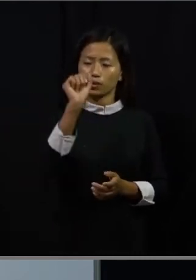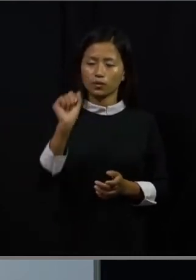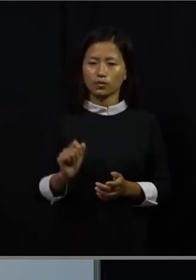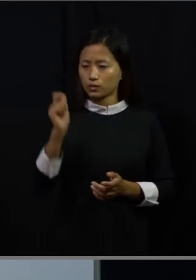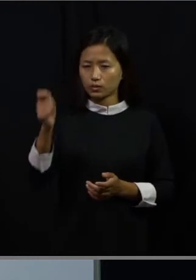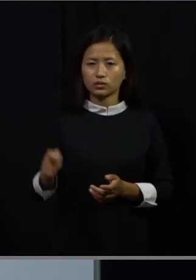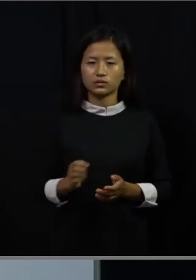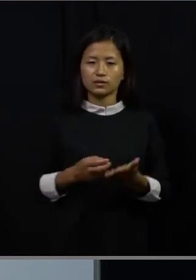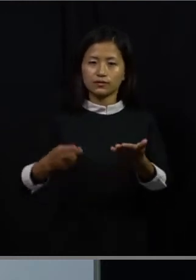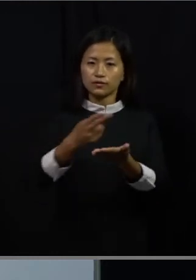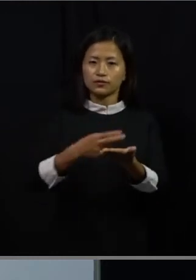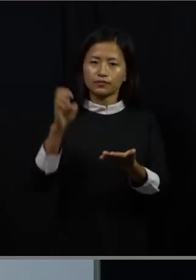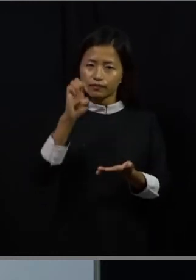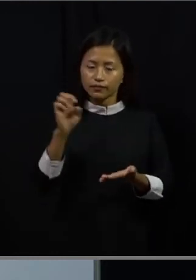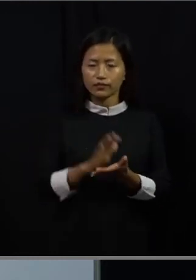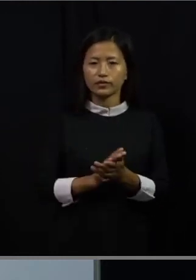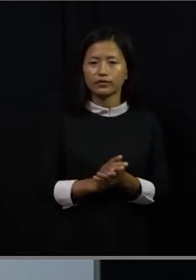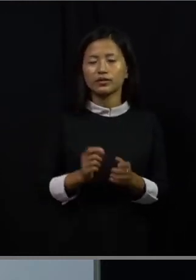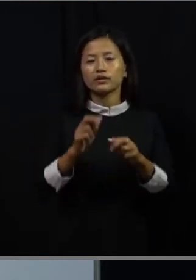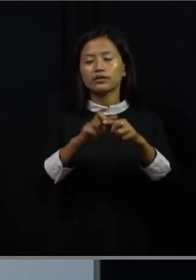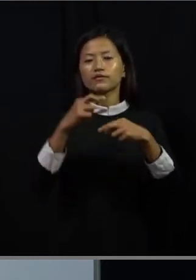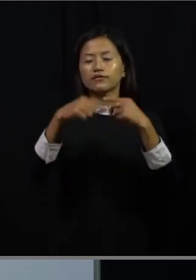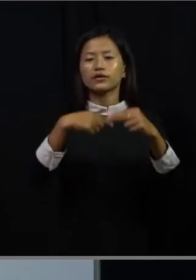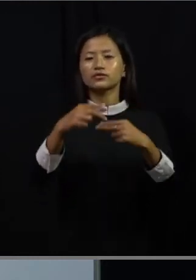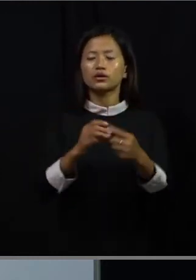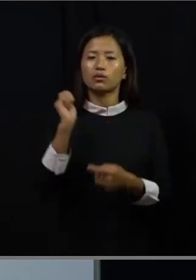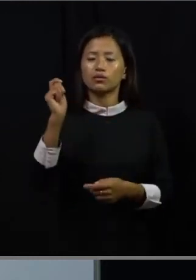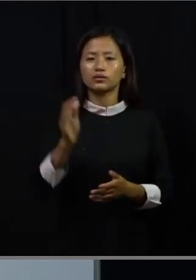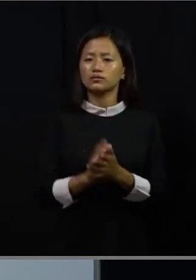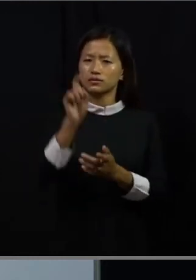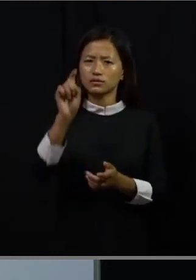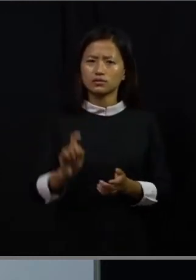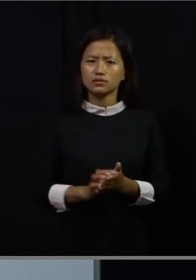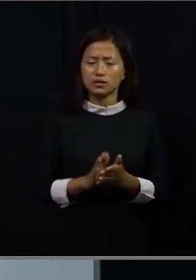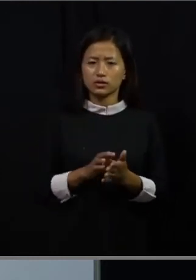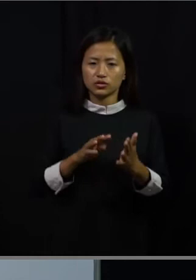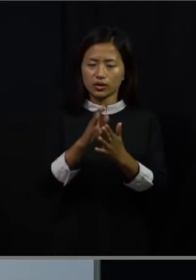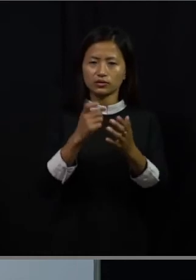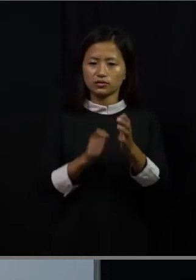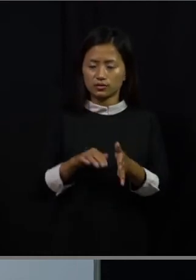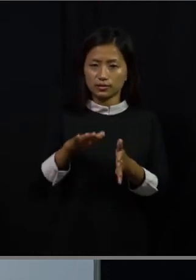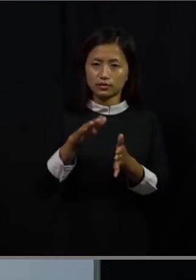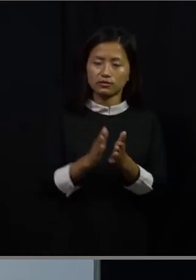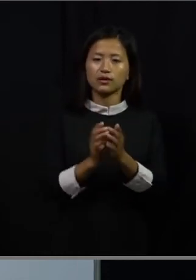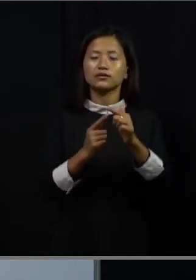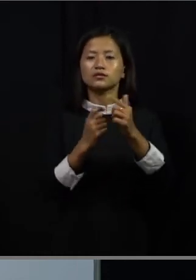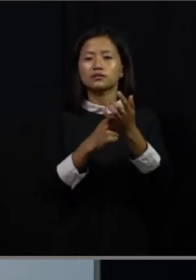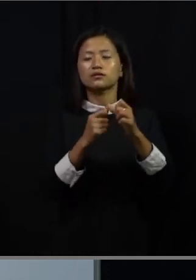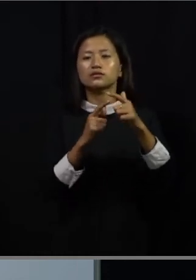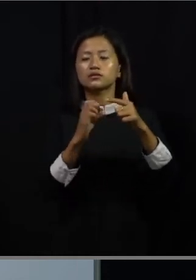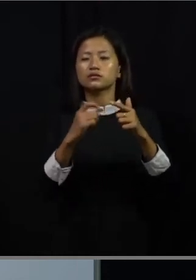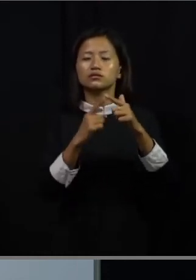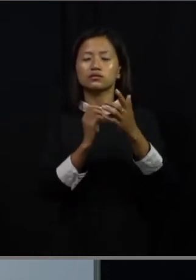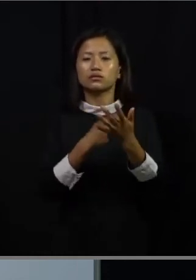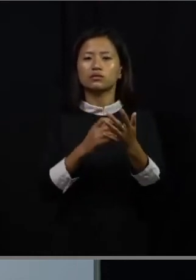do. Even a farmer also relies on the factory workers. Why? Because he needs a tractor in order to till his land. And